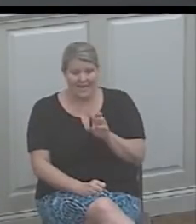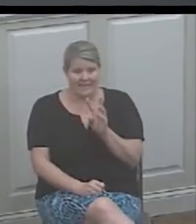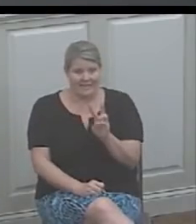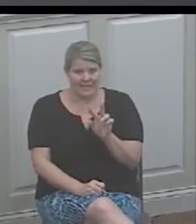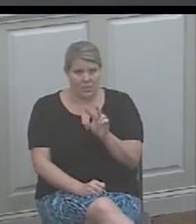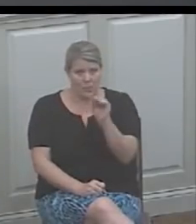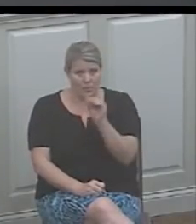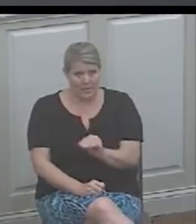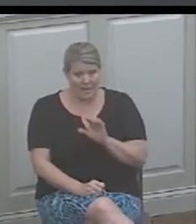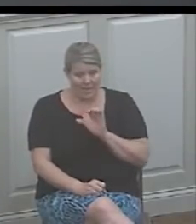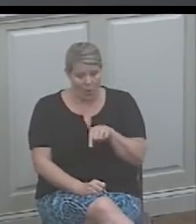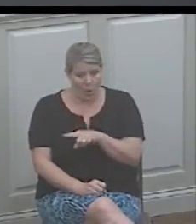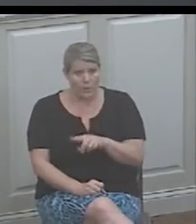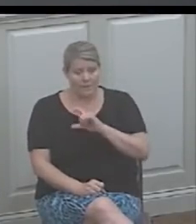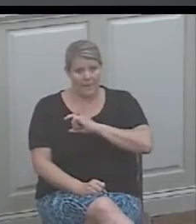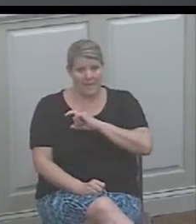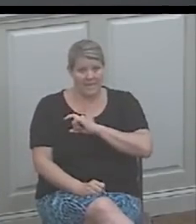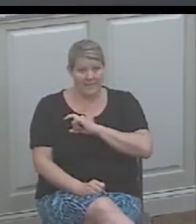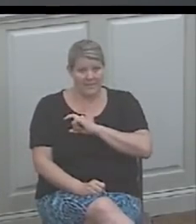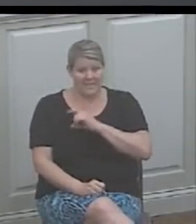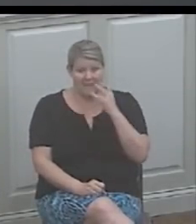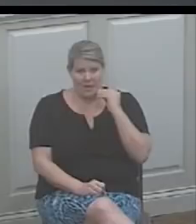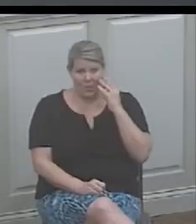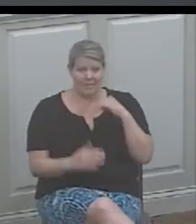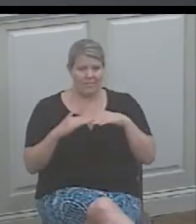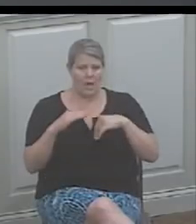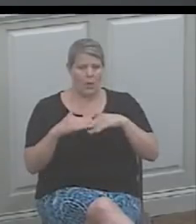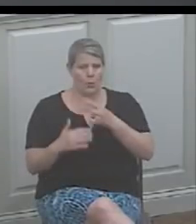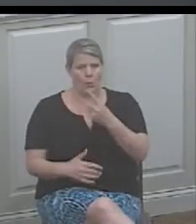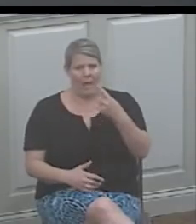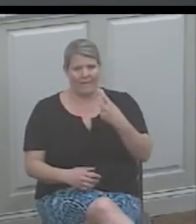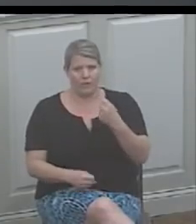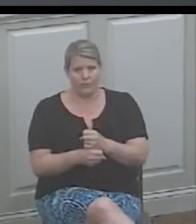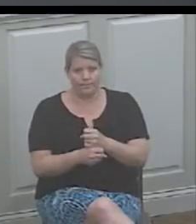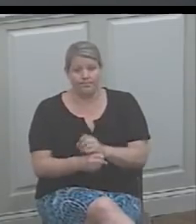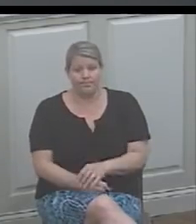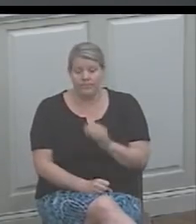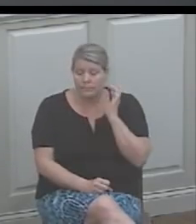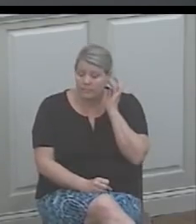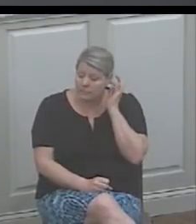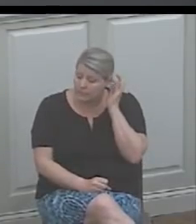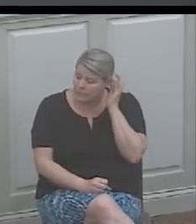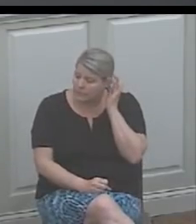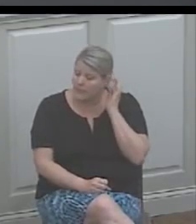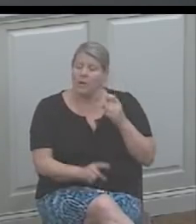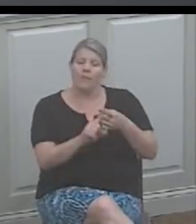63% of those officers have less than 2.5 years. Out of the officer